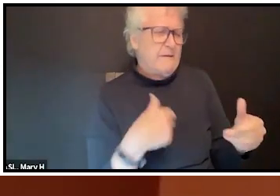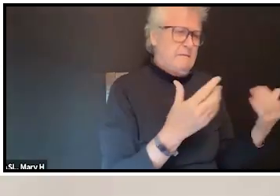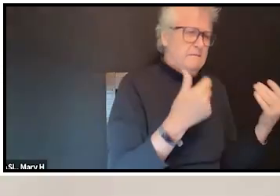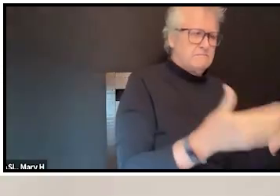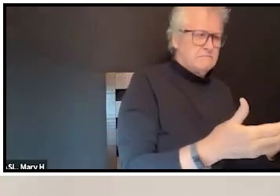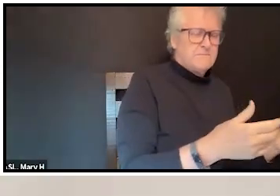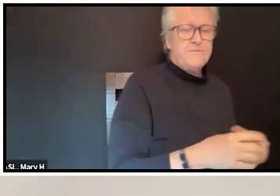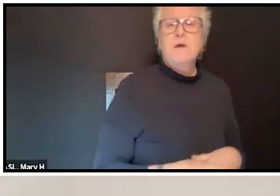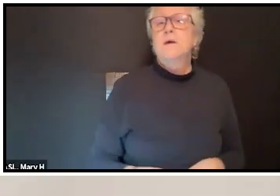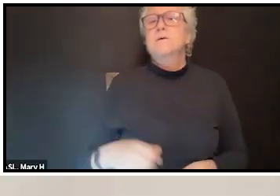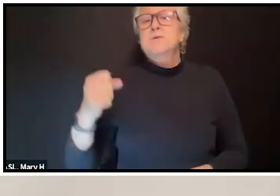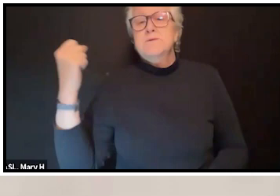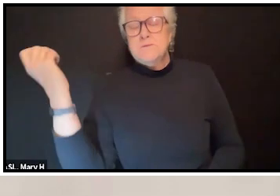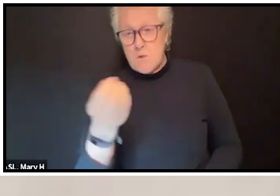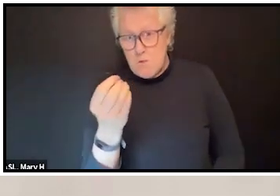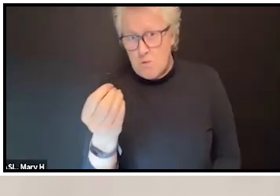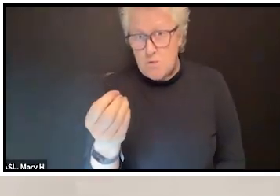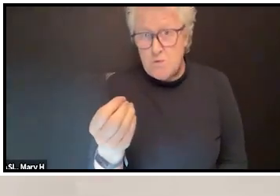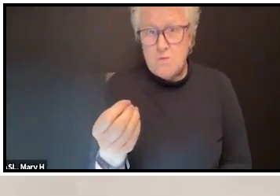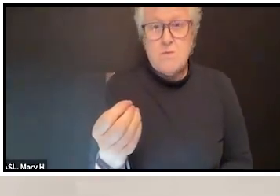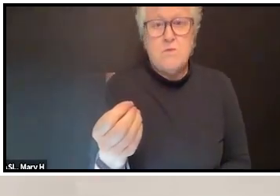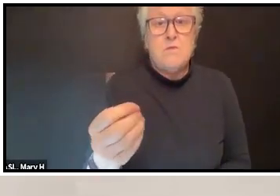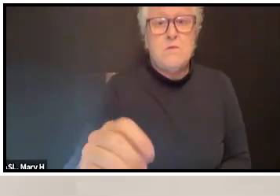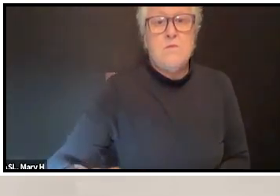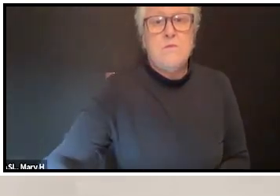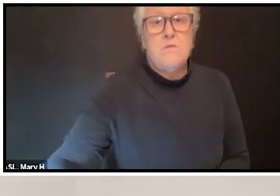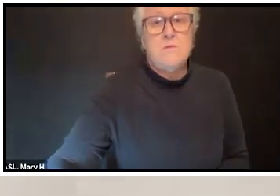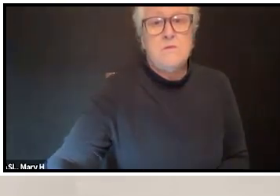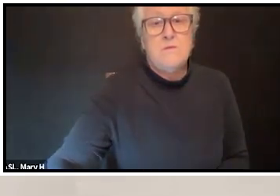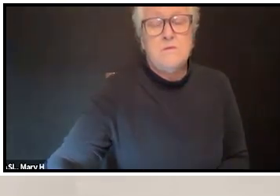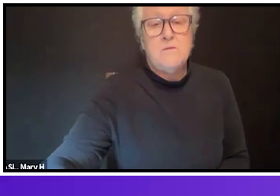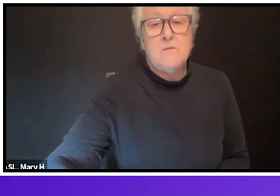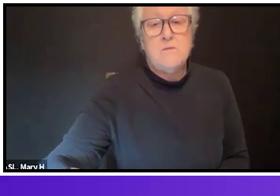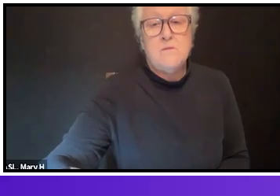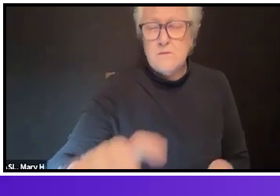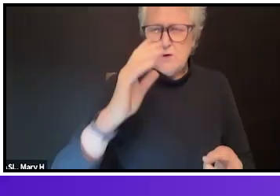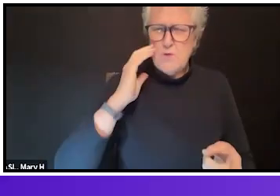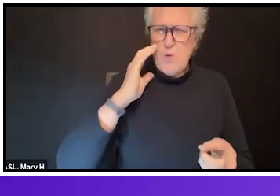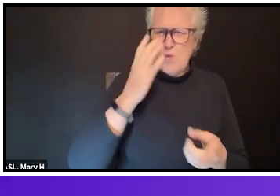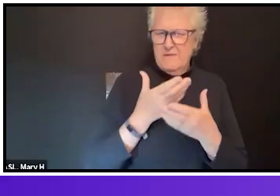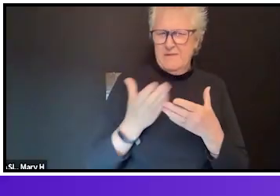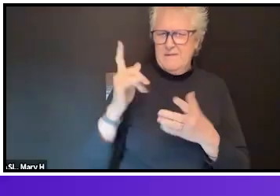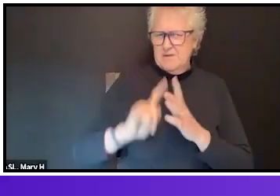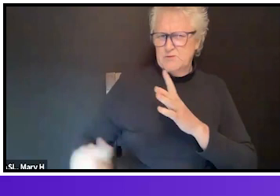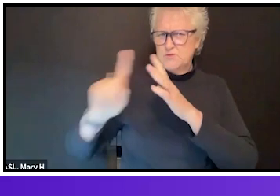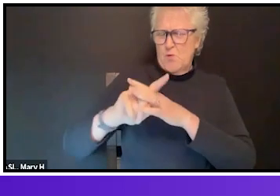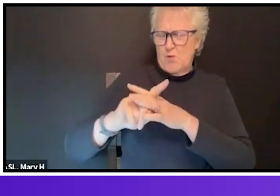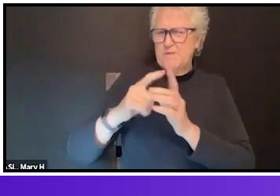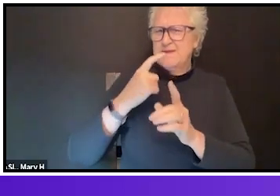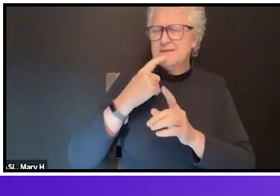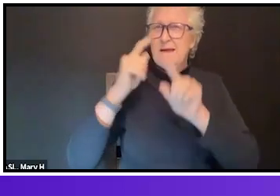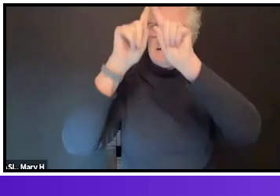please? So if you have a window that shows up that says, please click to join as a